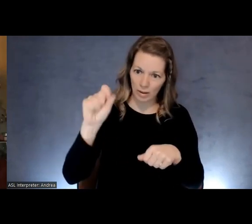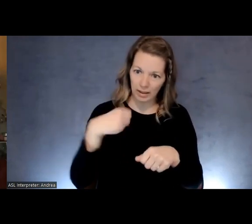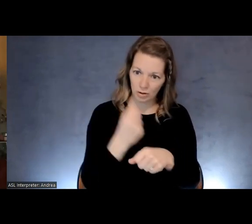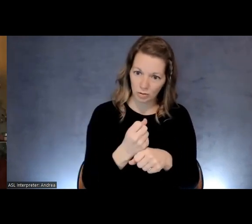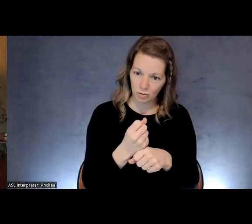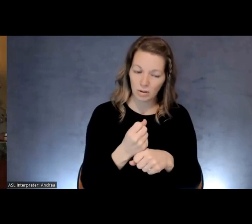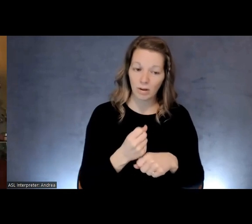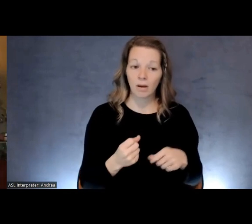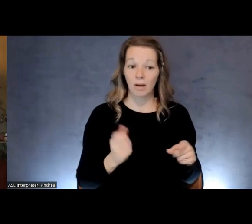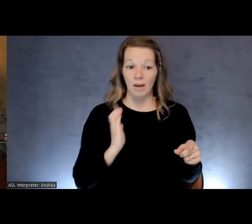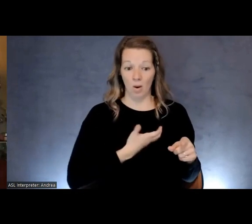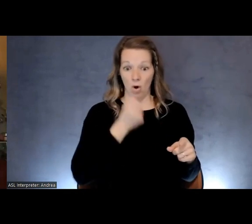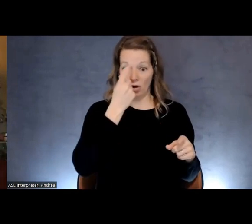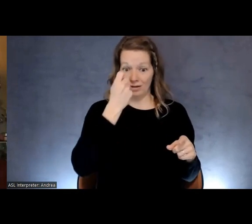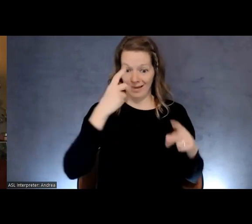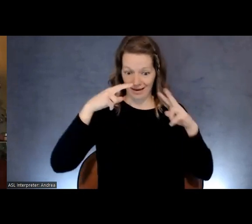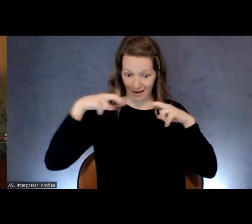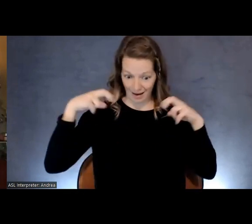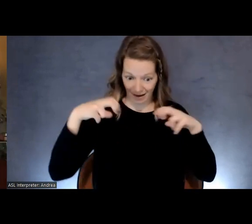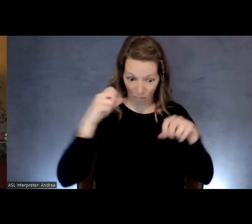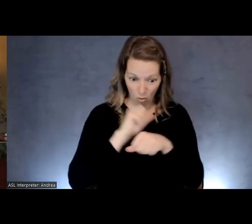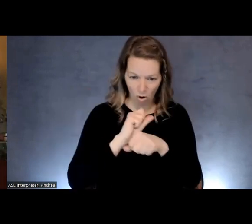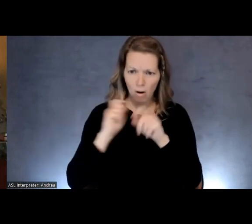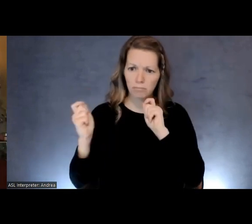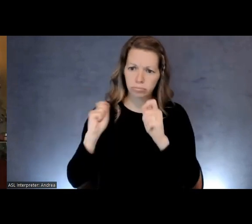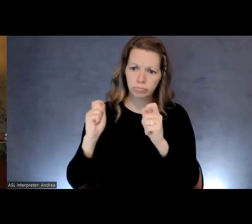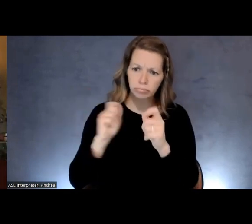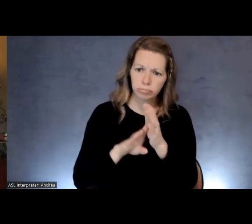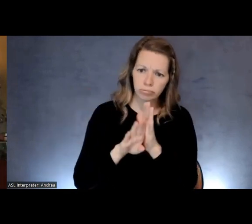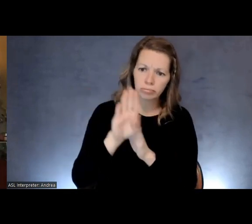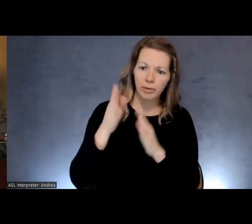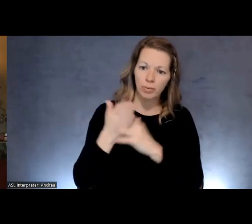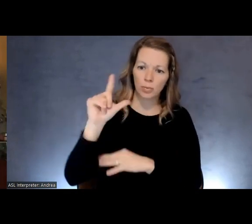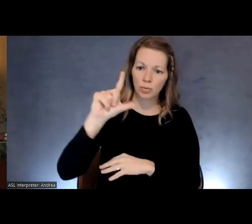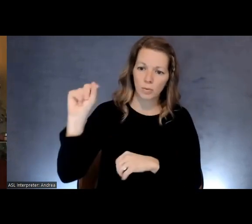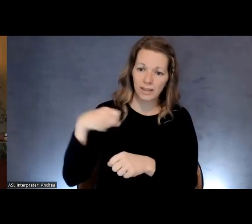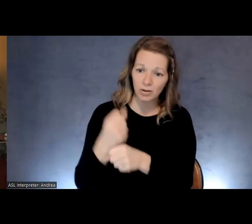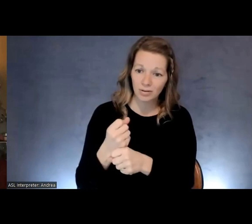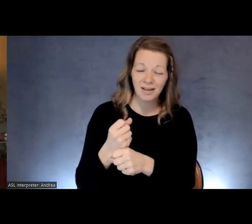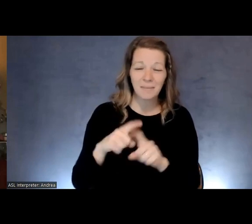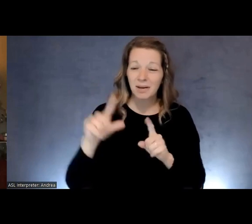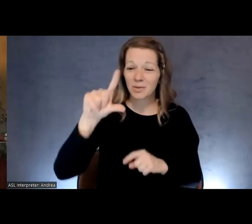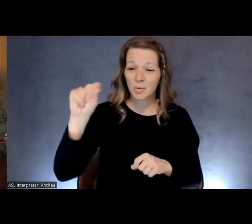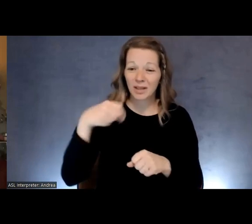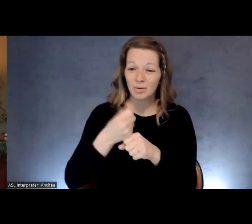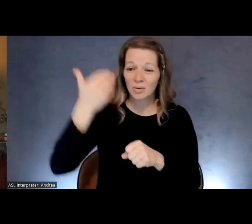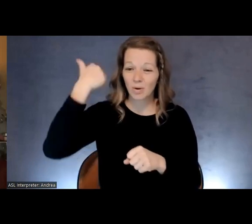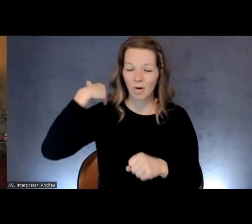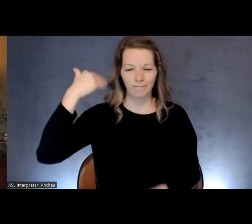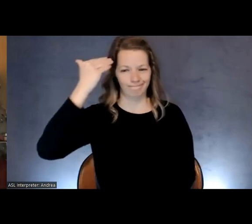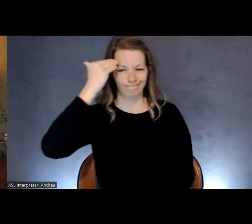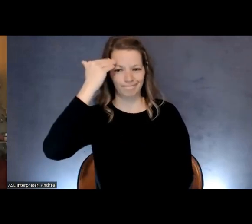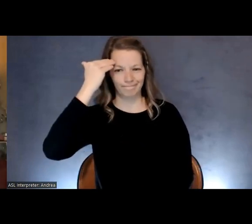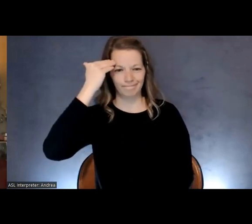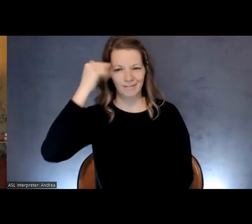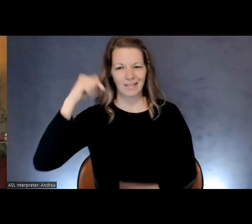our understanding of this work, the way that we've done it, has developed over those 20 years. But even 20 years ago, we knew that this